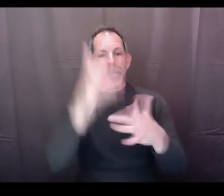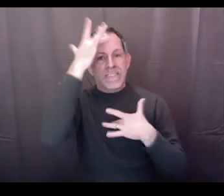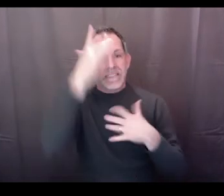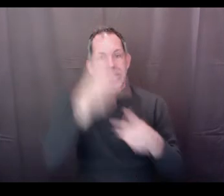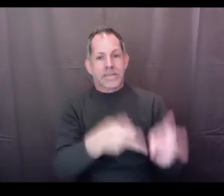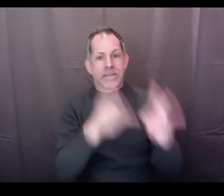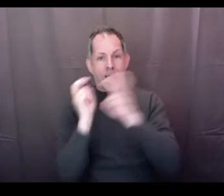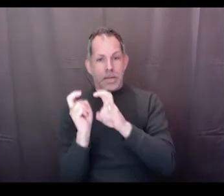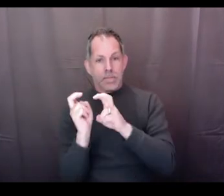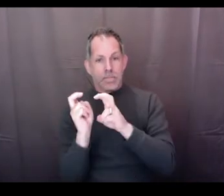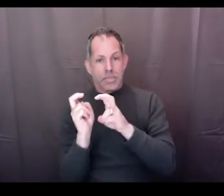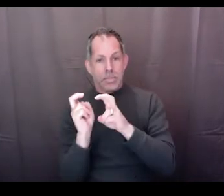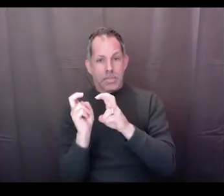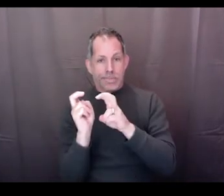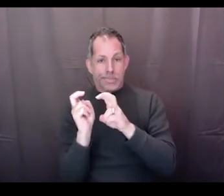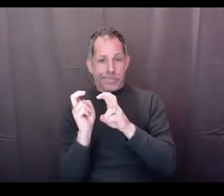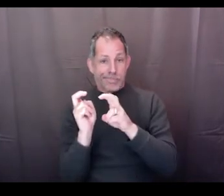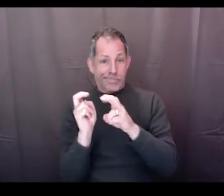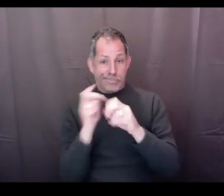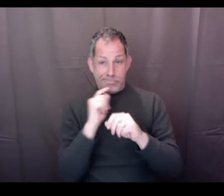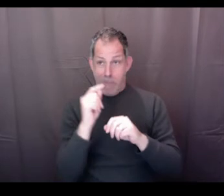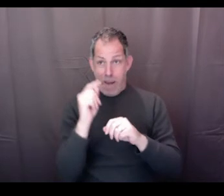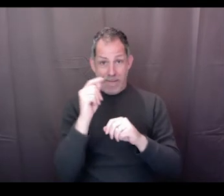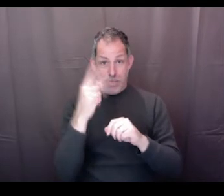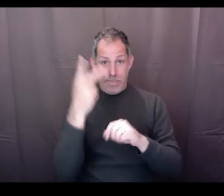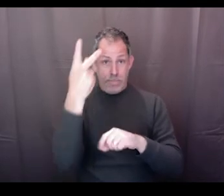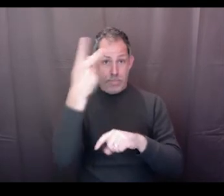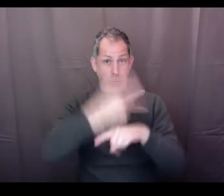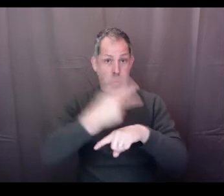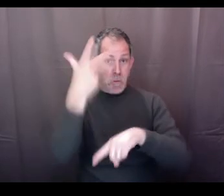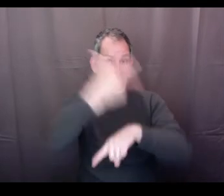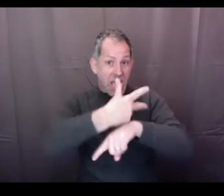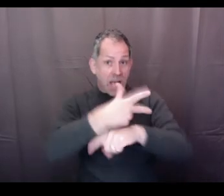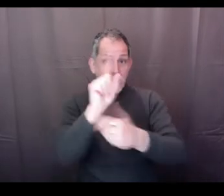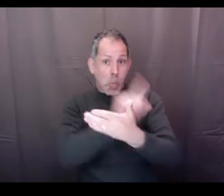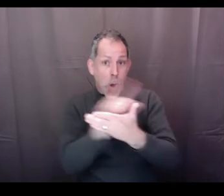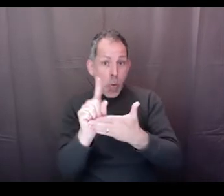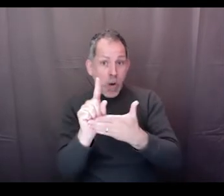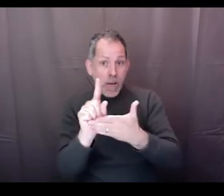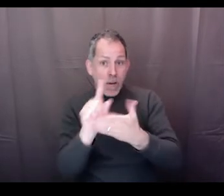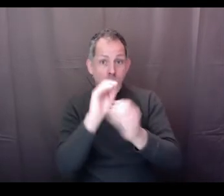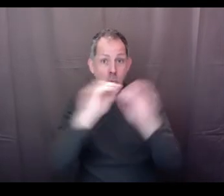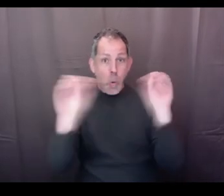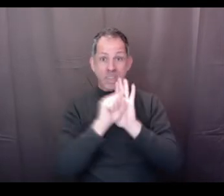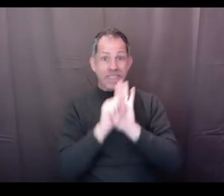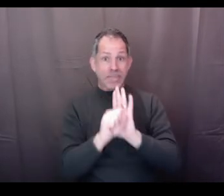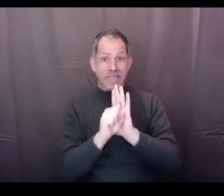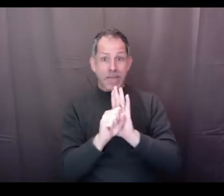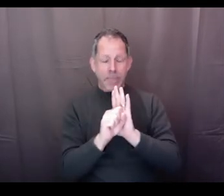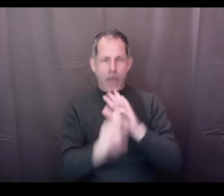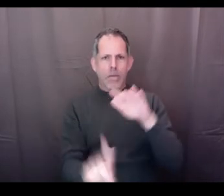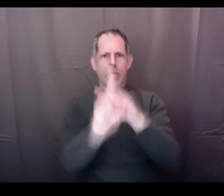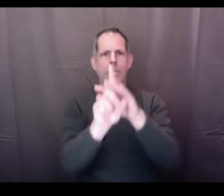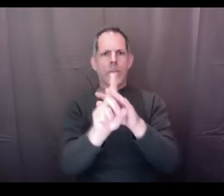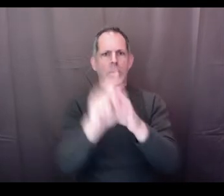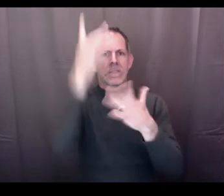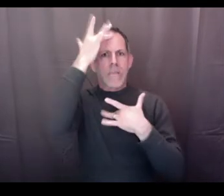day or 2 of transmission before I recognize illness. And for some people, they don't get symptoms at all. That might be up